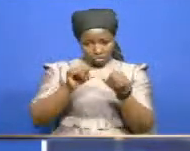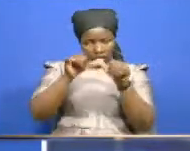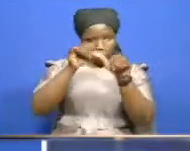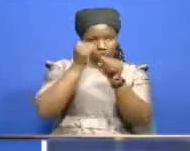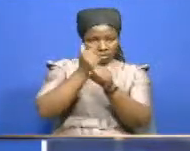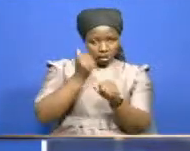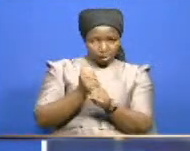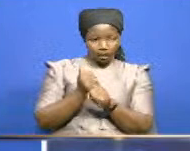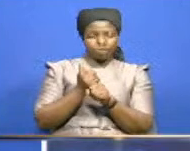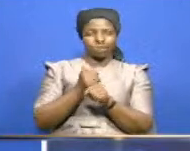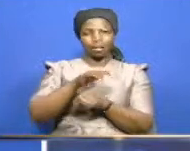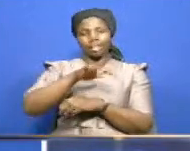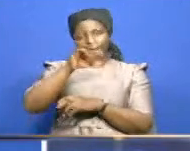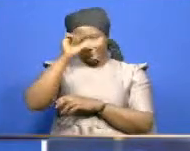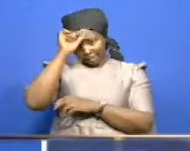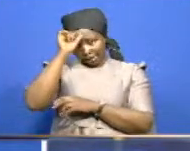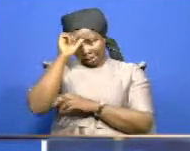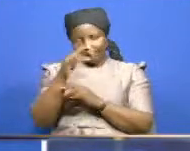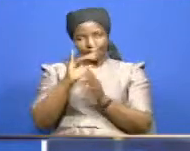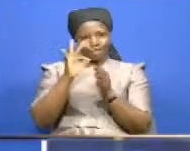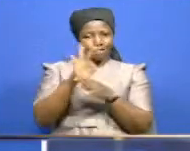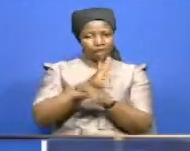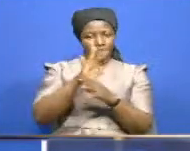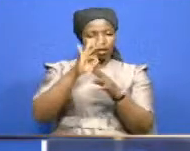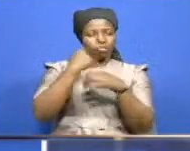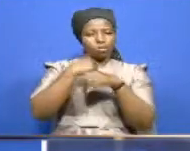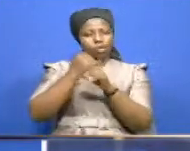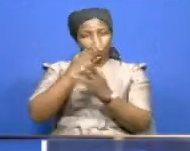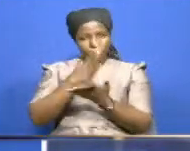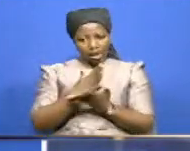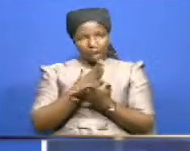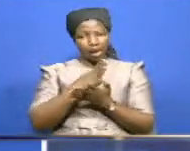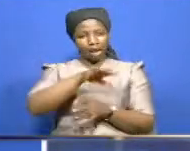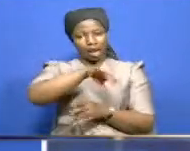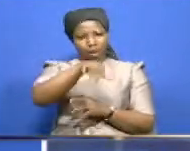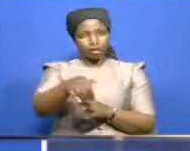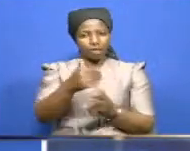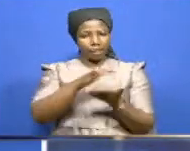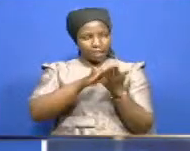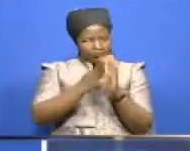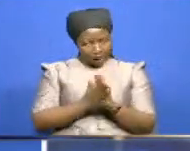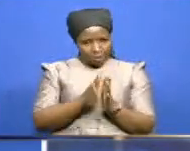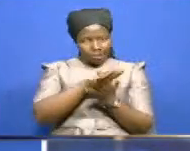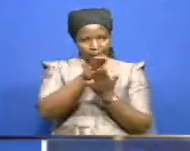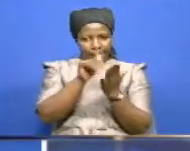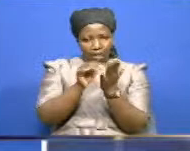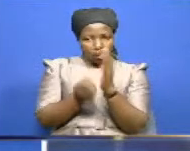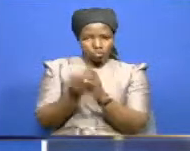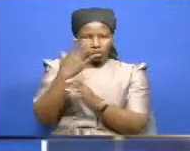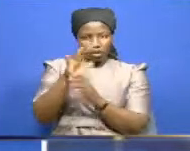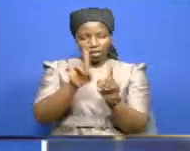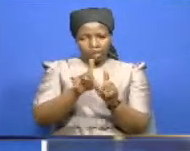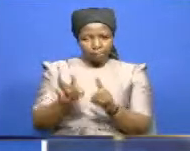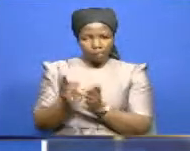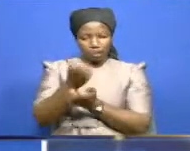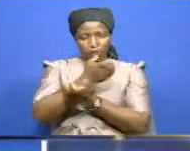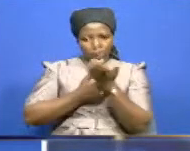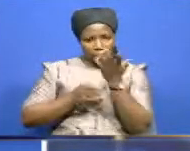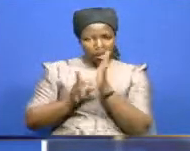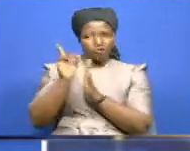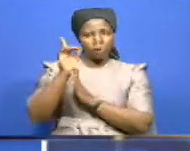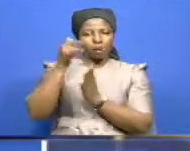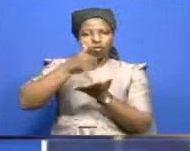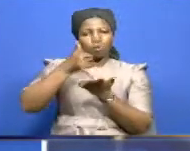Initiate reforms to ensure that counties become centers of growth and economic development, include governors as part of